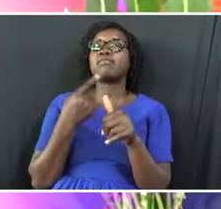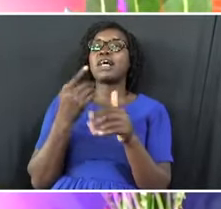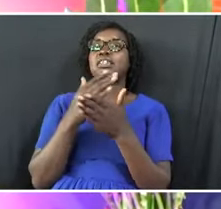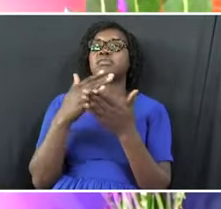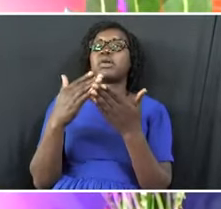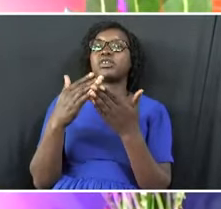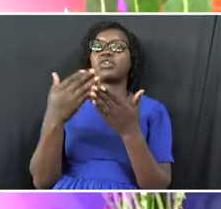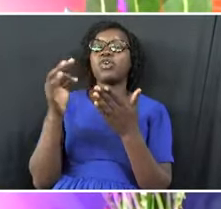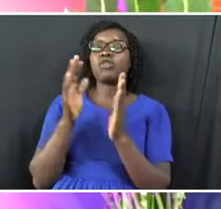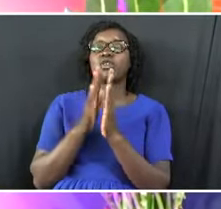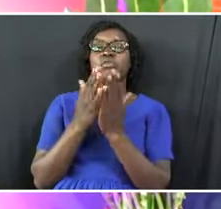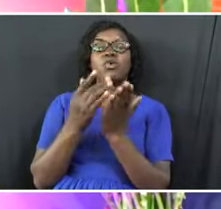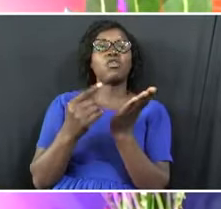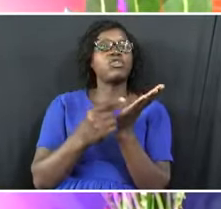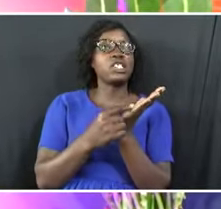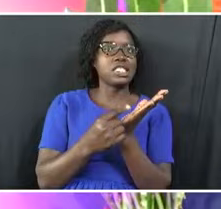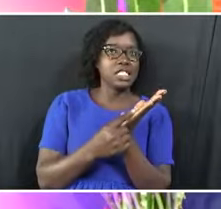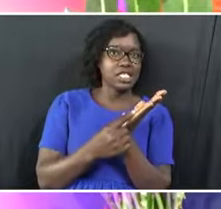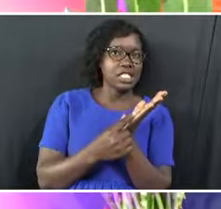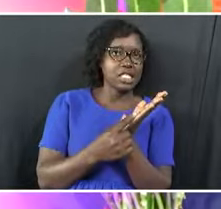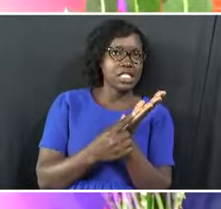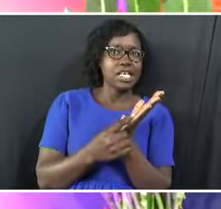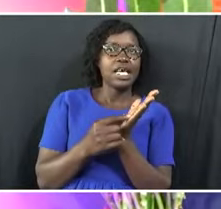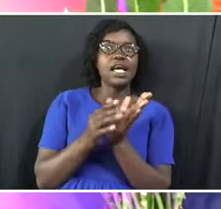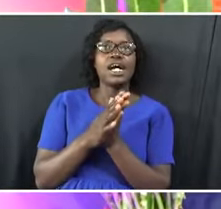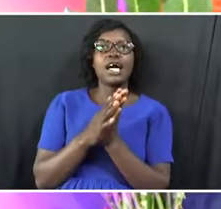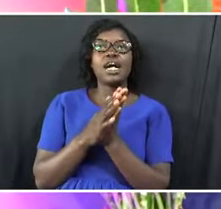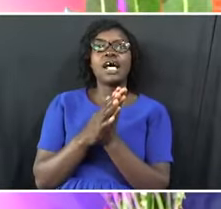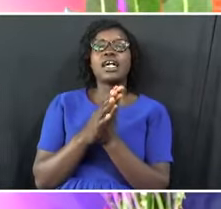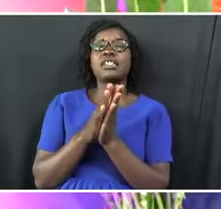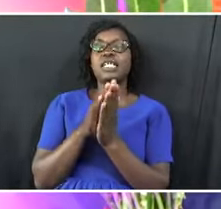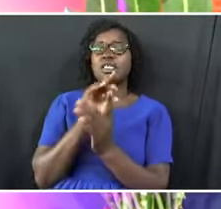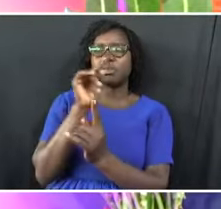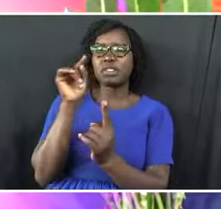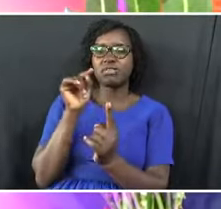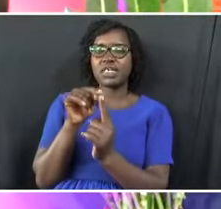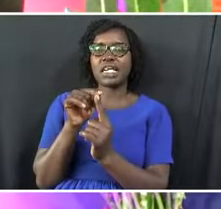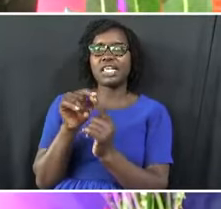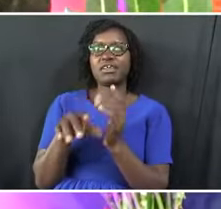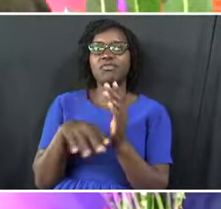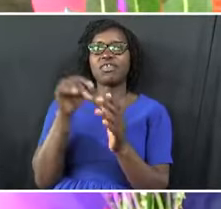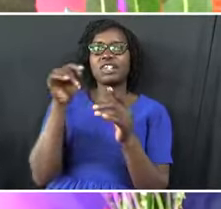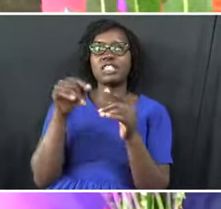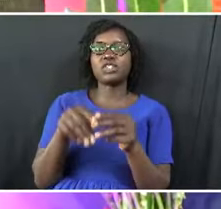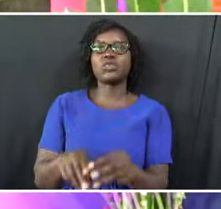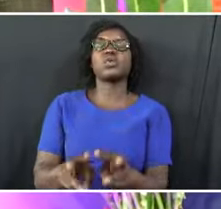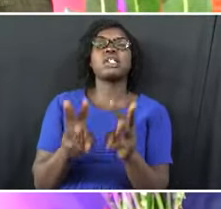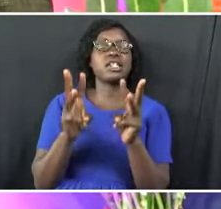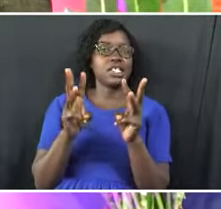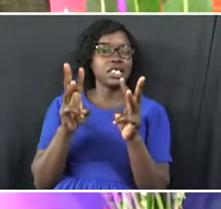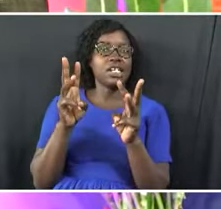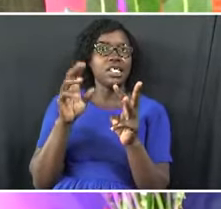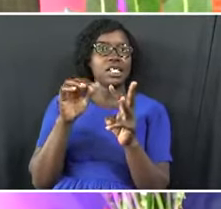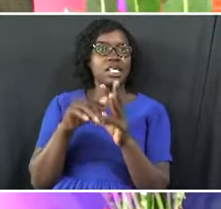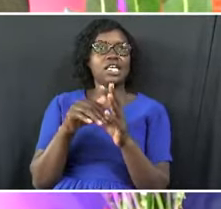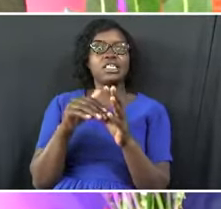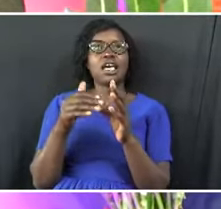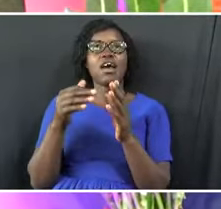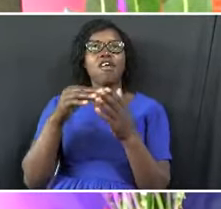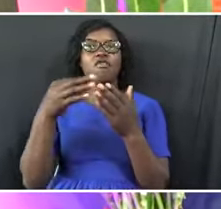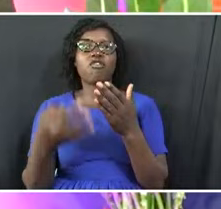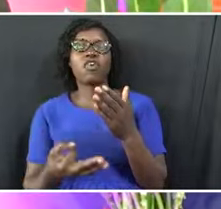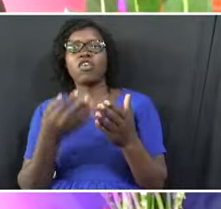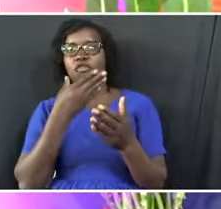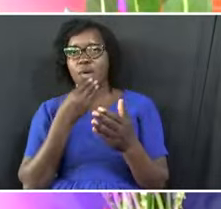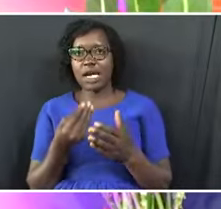portion of the book of Genesis, and to be precise, it finds its way in the fall of